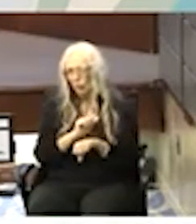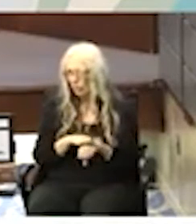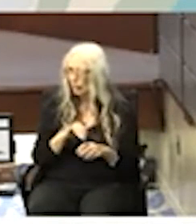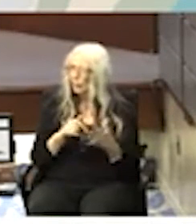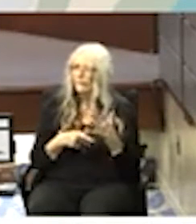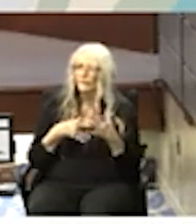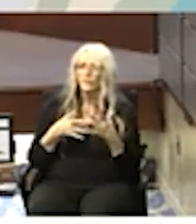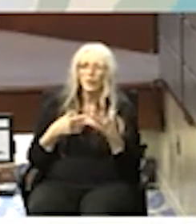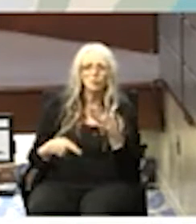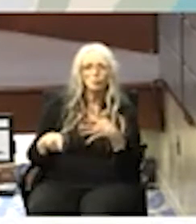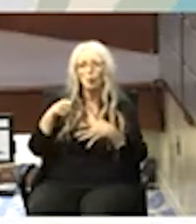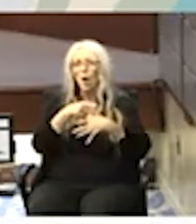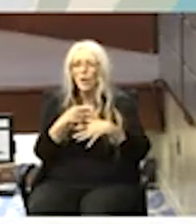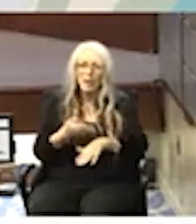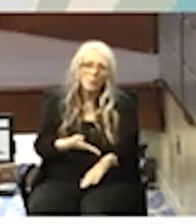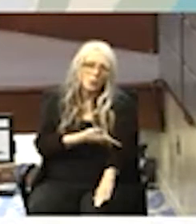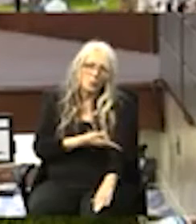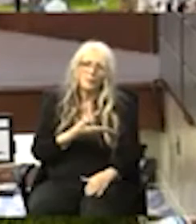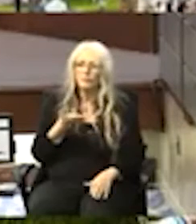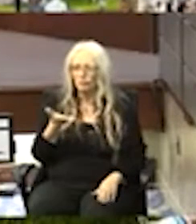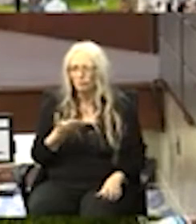priority to improve that facility.